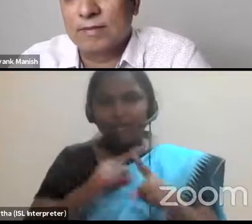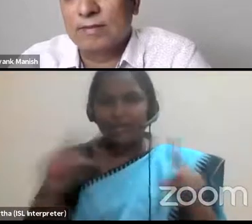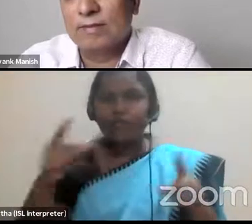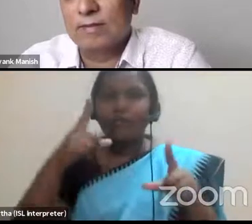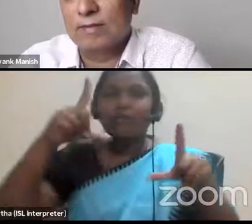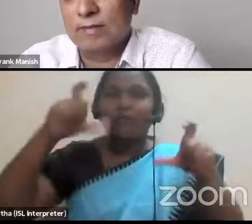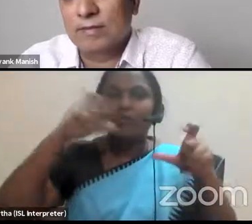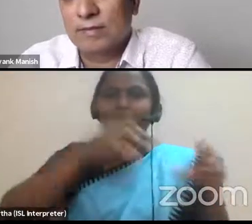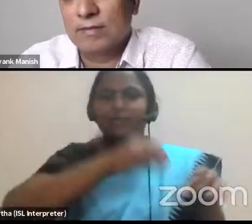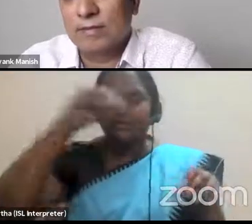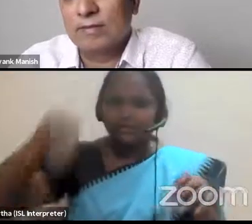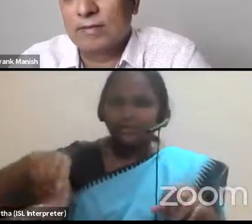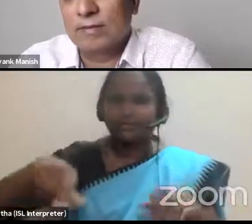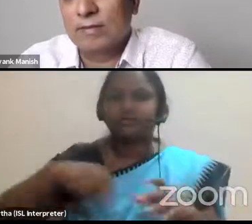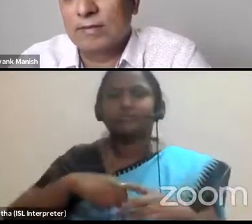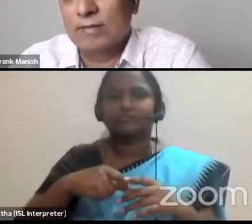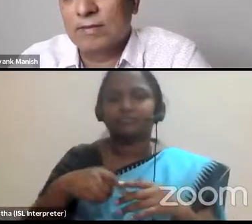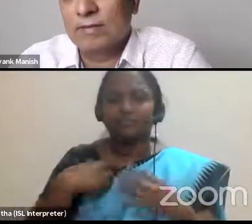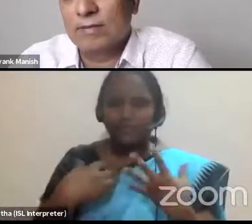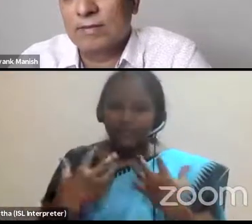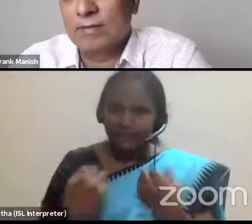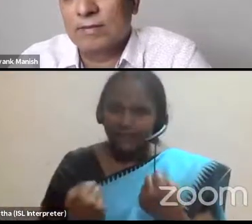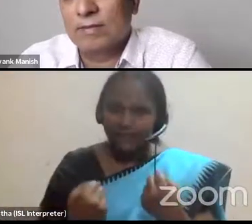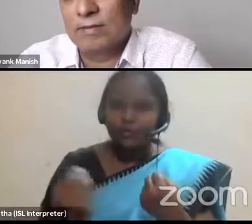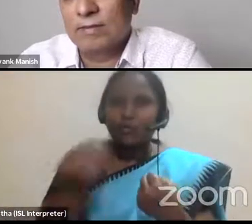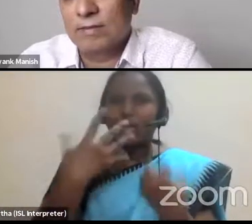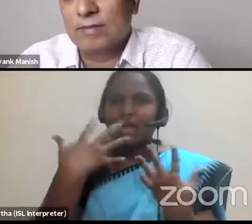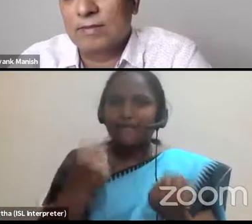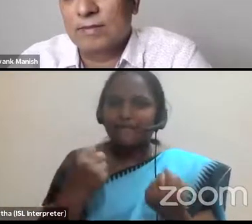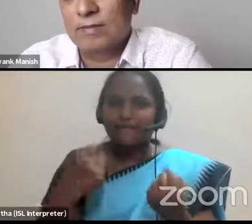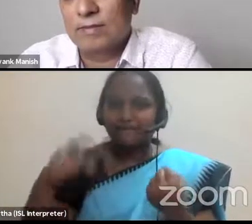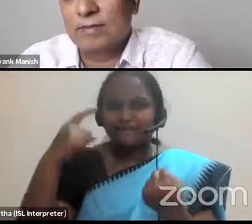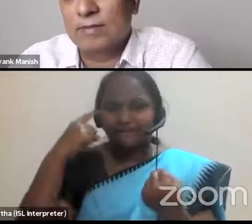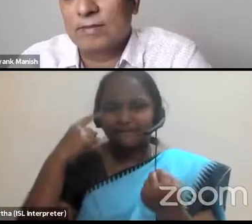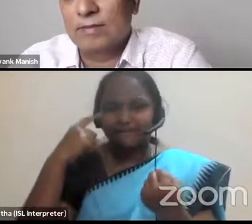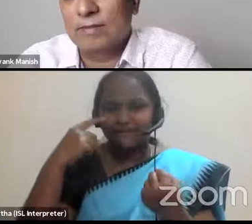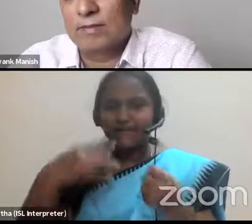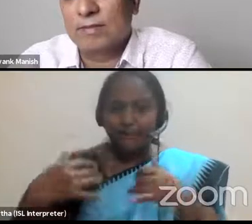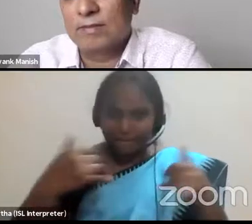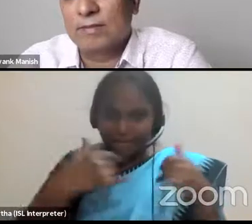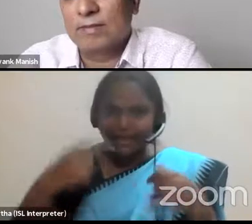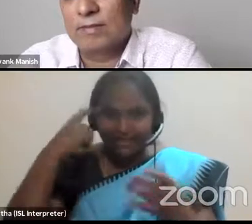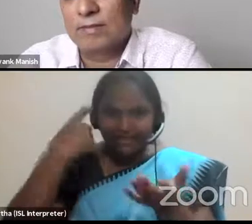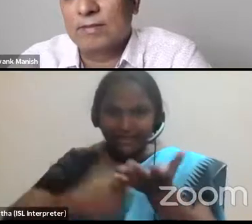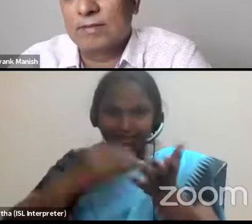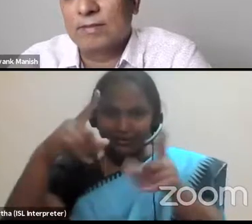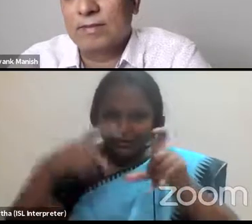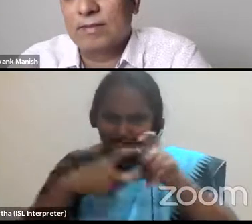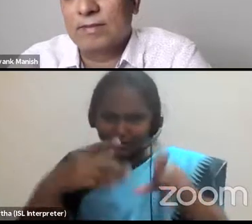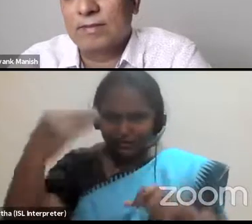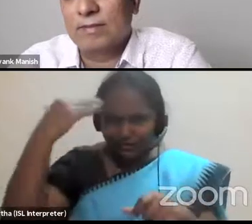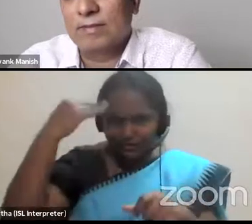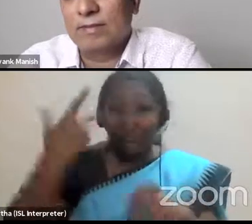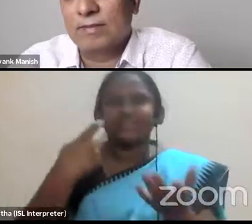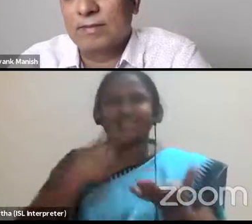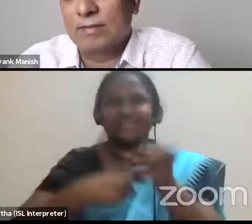from Hussain's. We actually had somebody who would actually play the role, as if